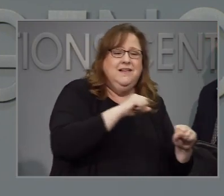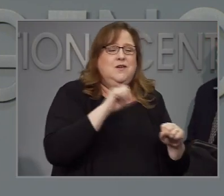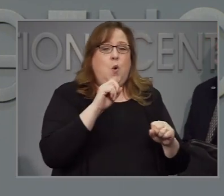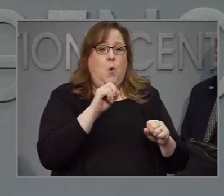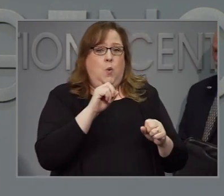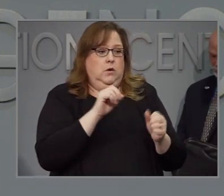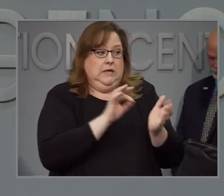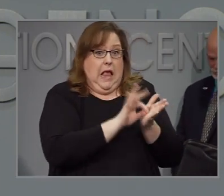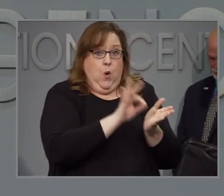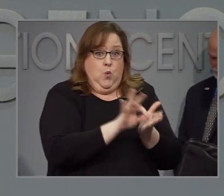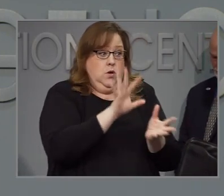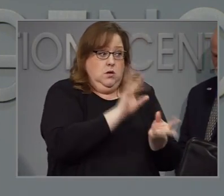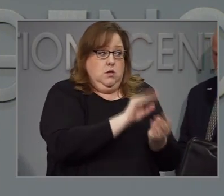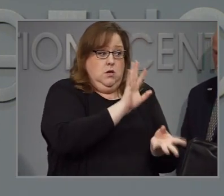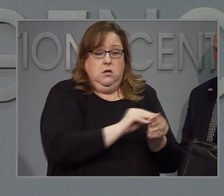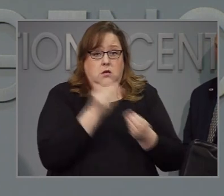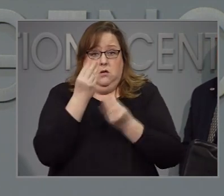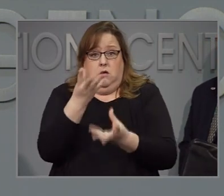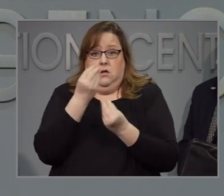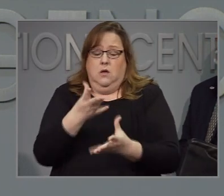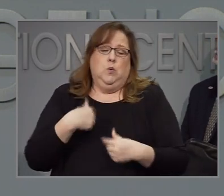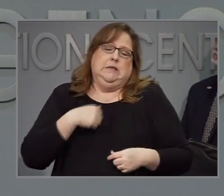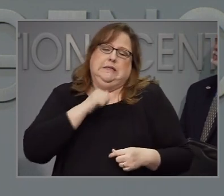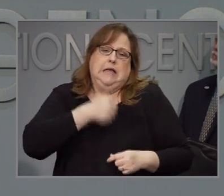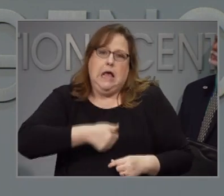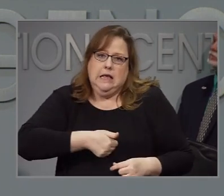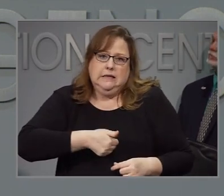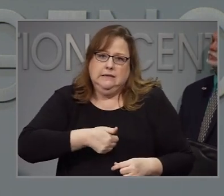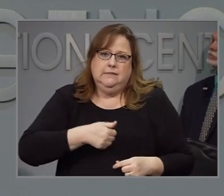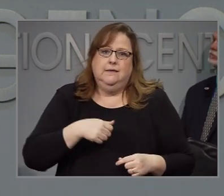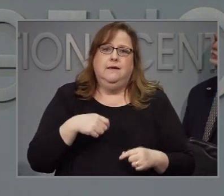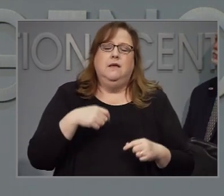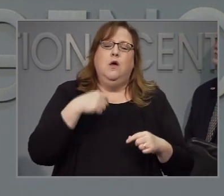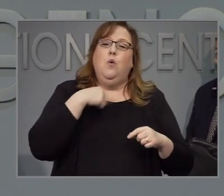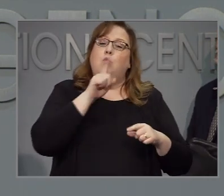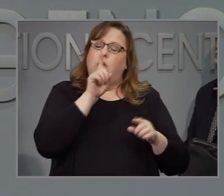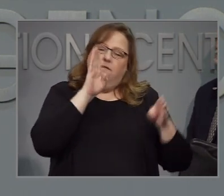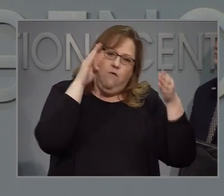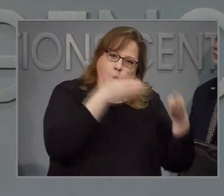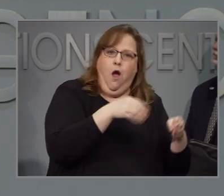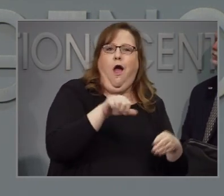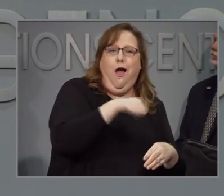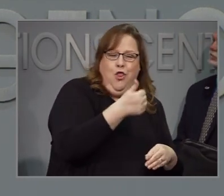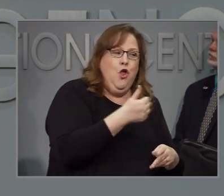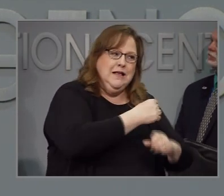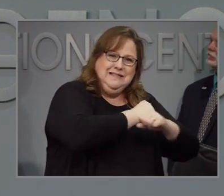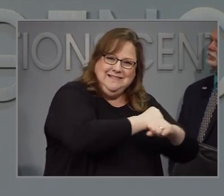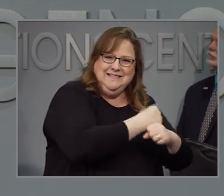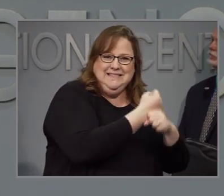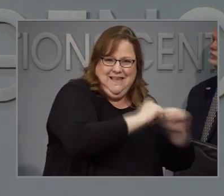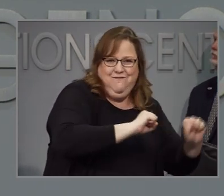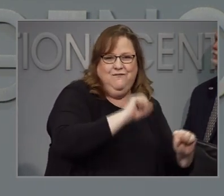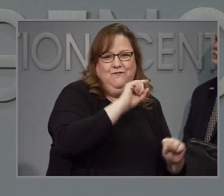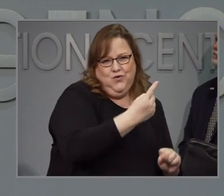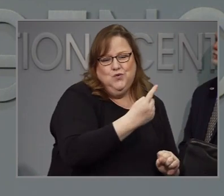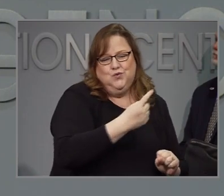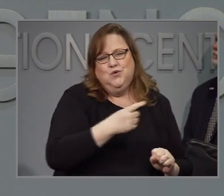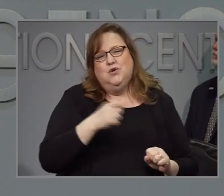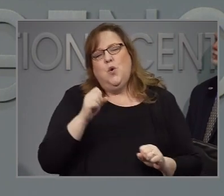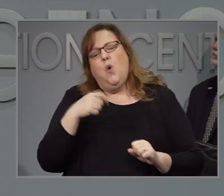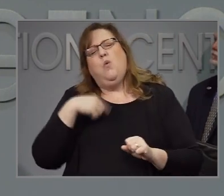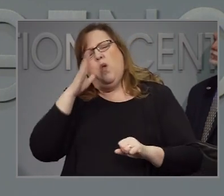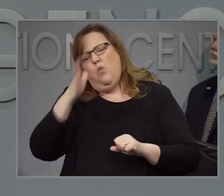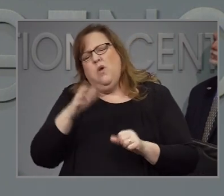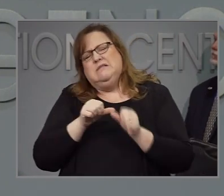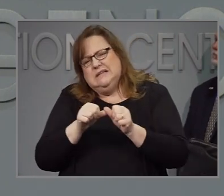to provide you accurate and timely information in a way while folks are also responding to the crisis. So we're going to continue to try to improve